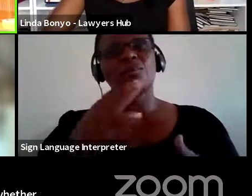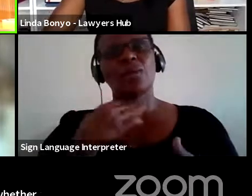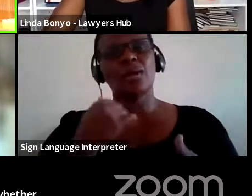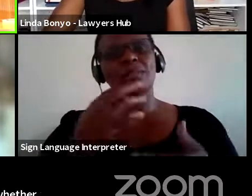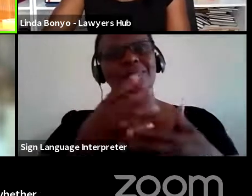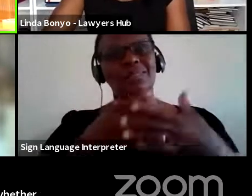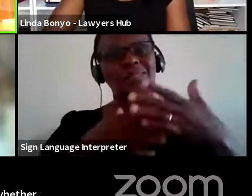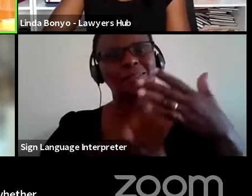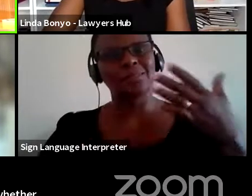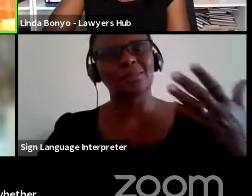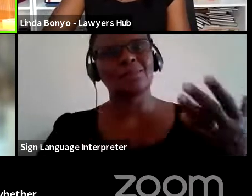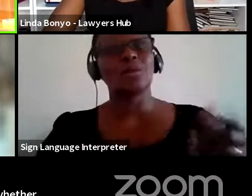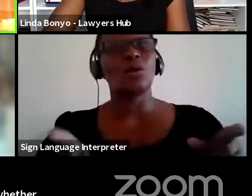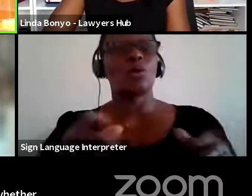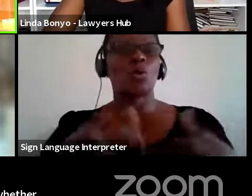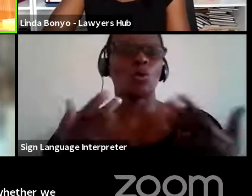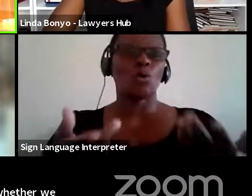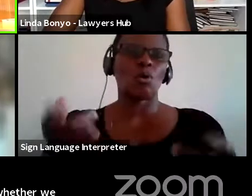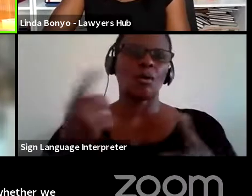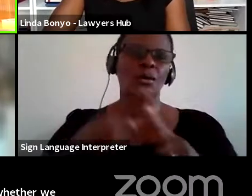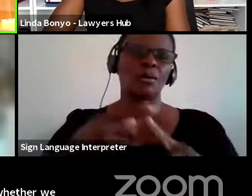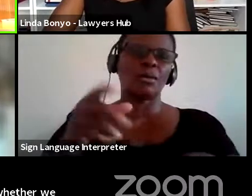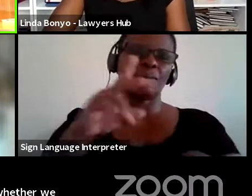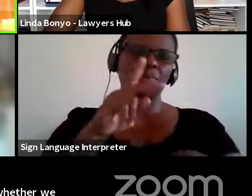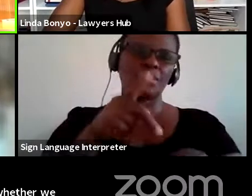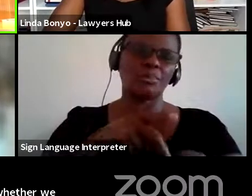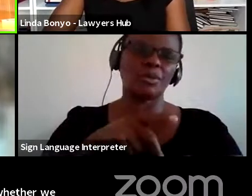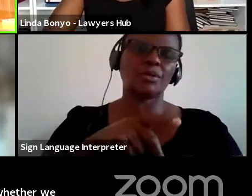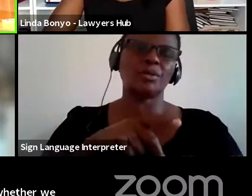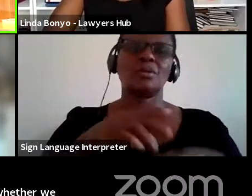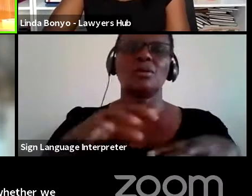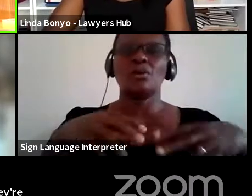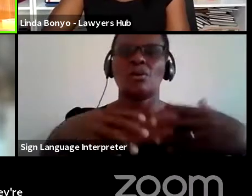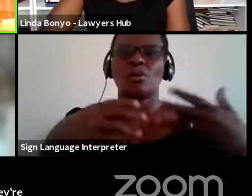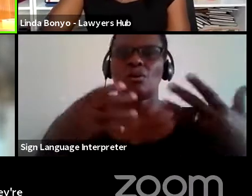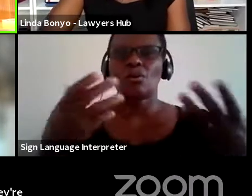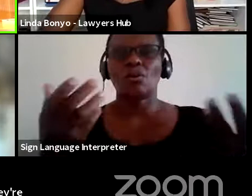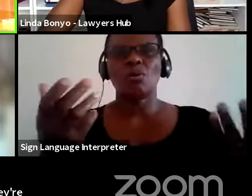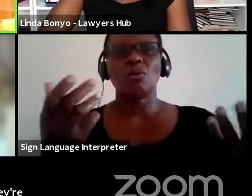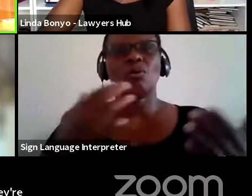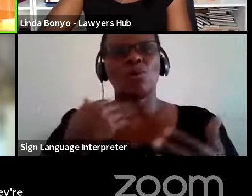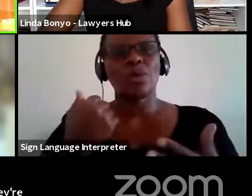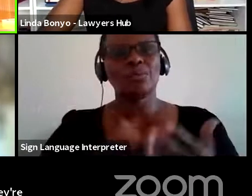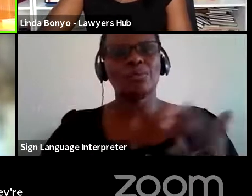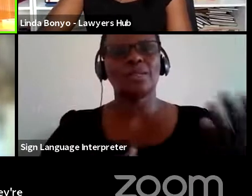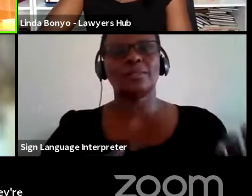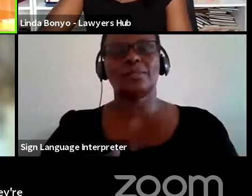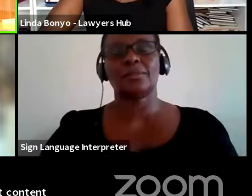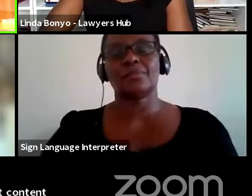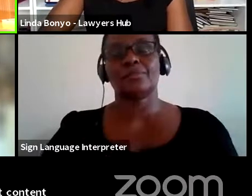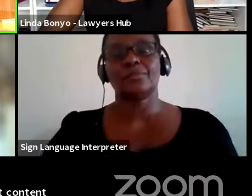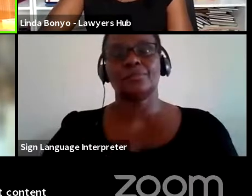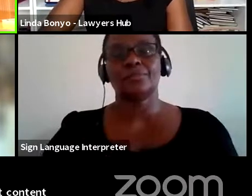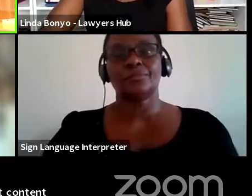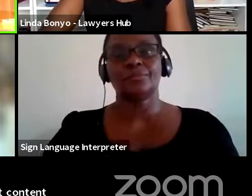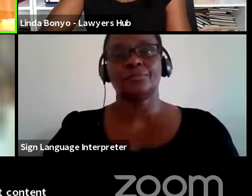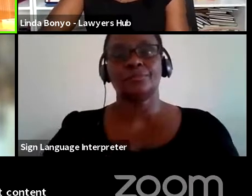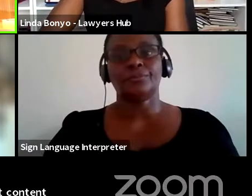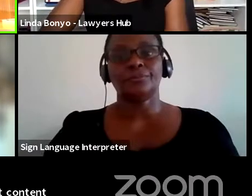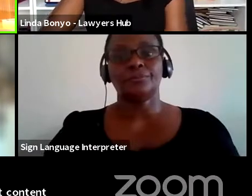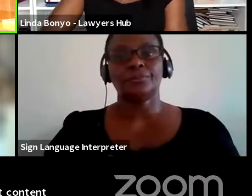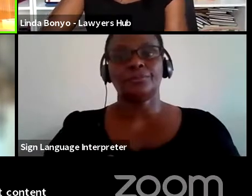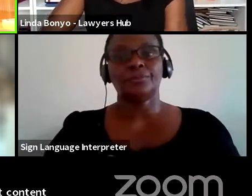needed, whether we wanted to really better define what content moderation was beyond